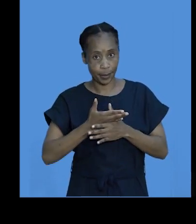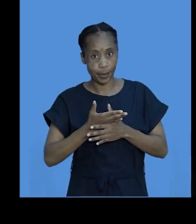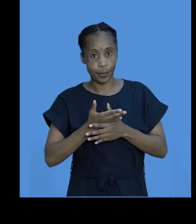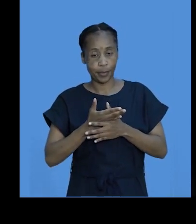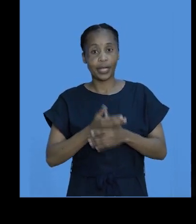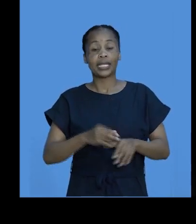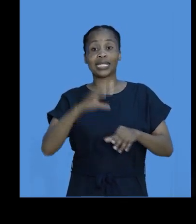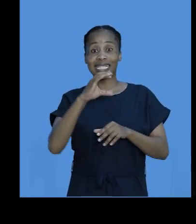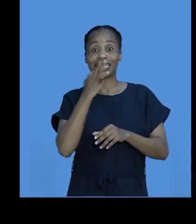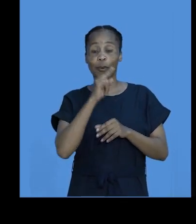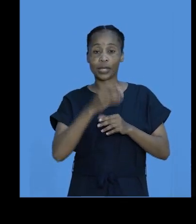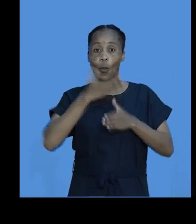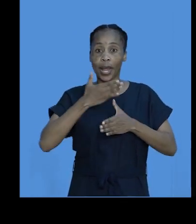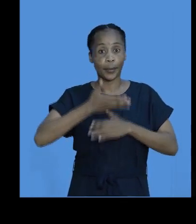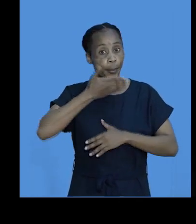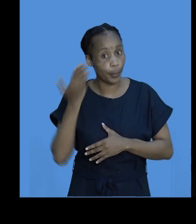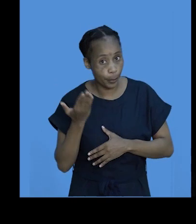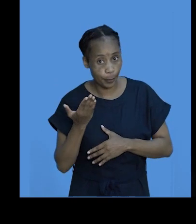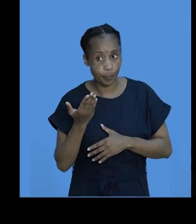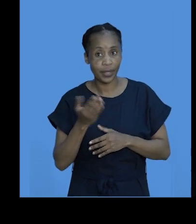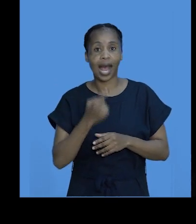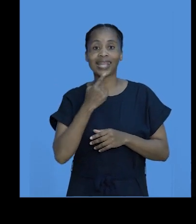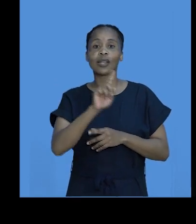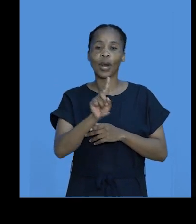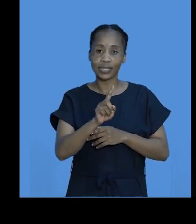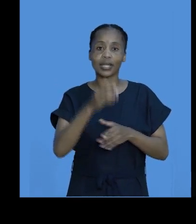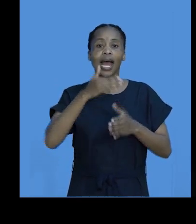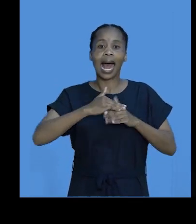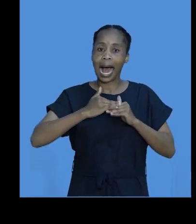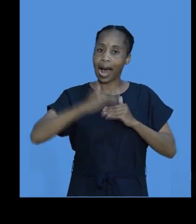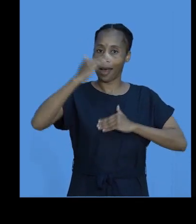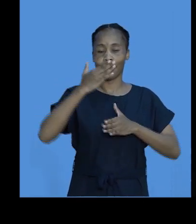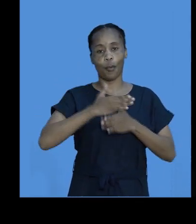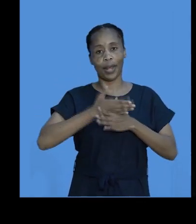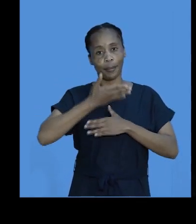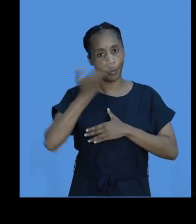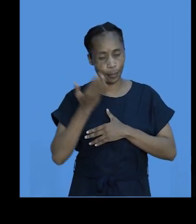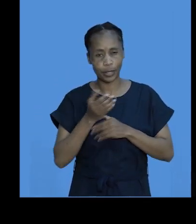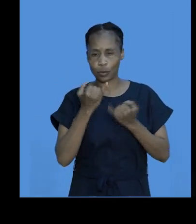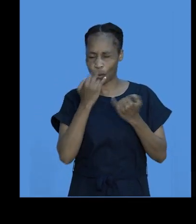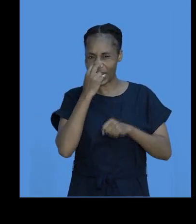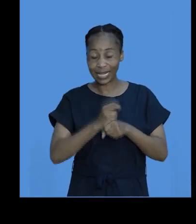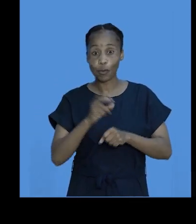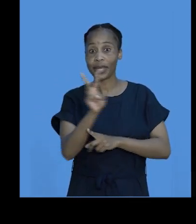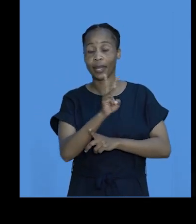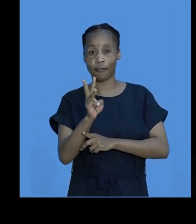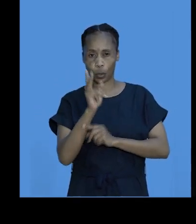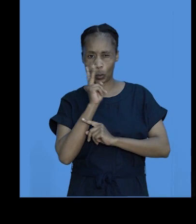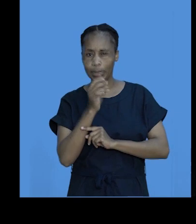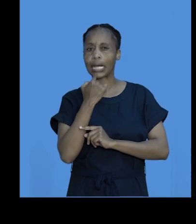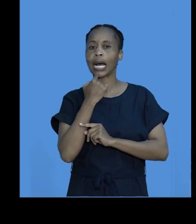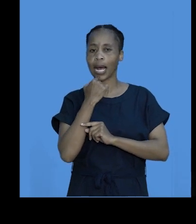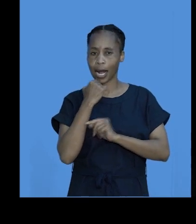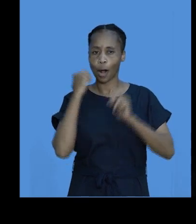high unemployment. Our answer in this case is high unemployment there. So look out for